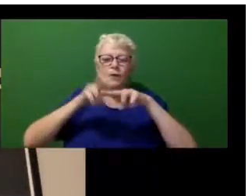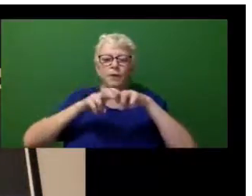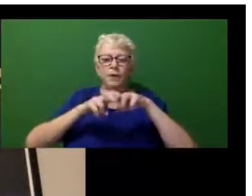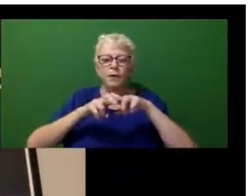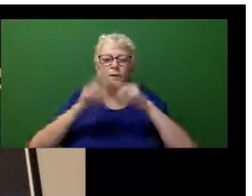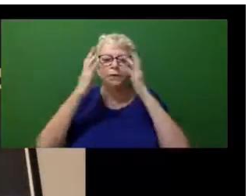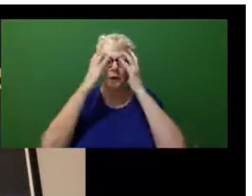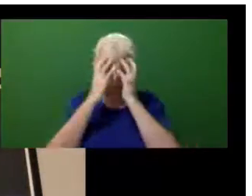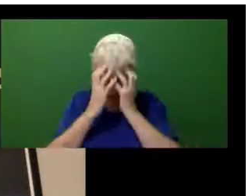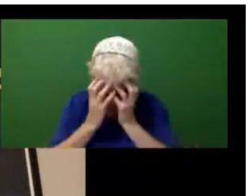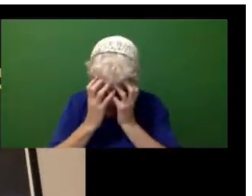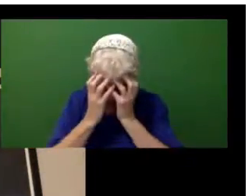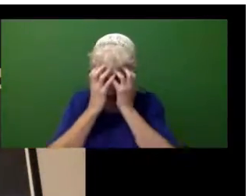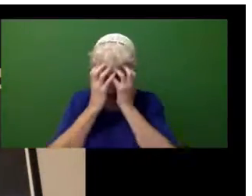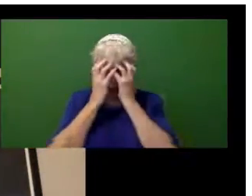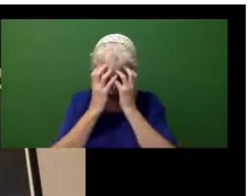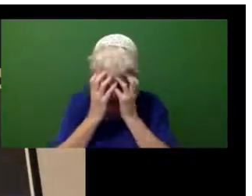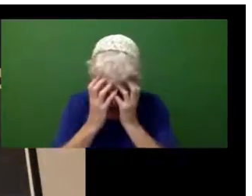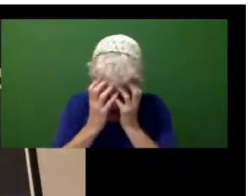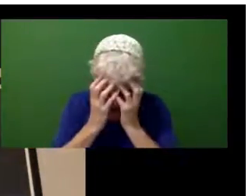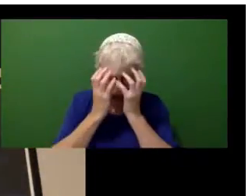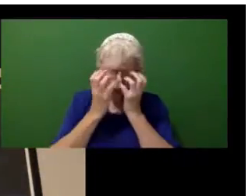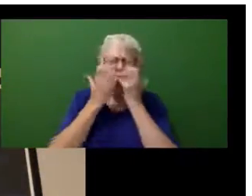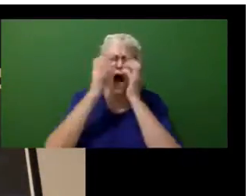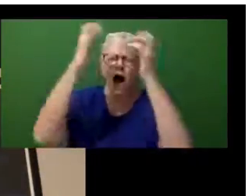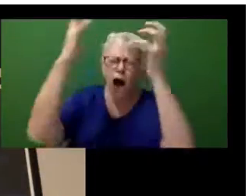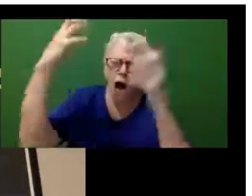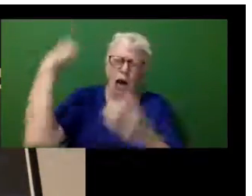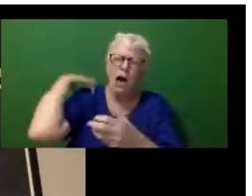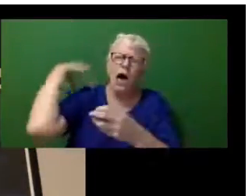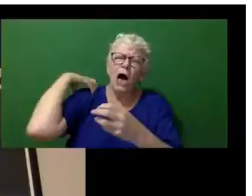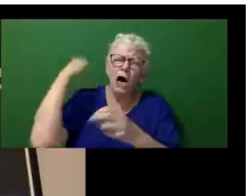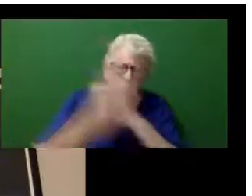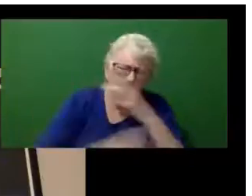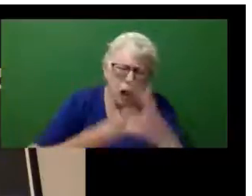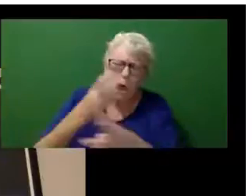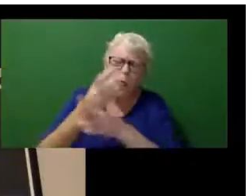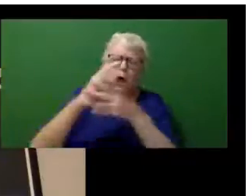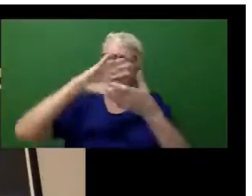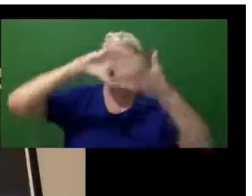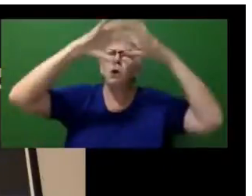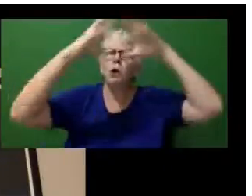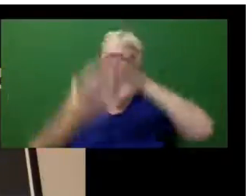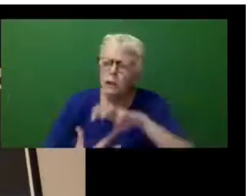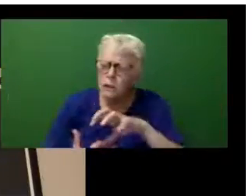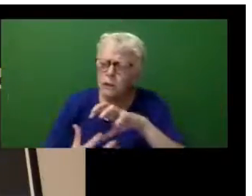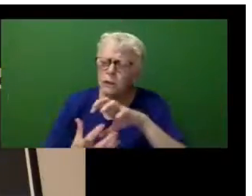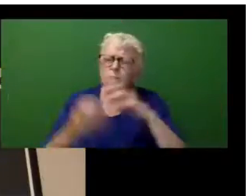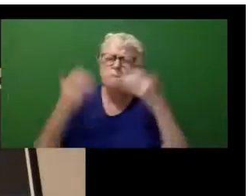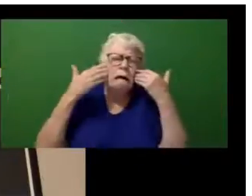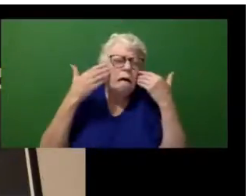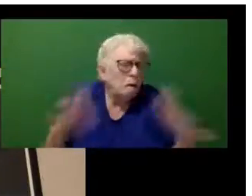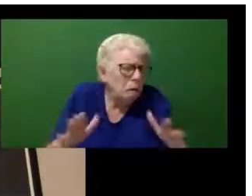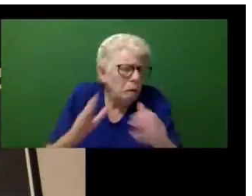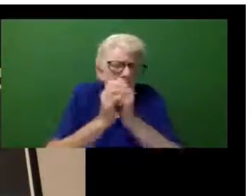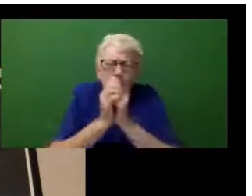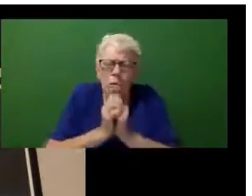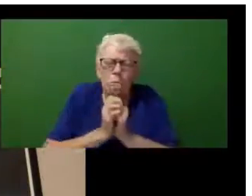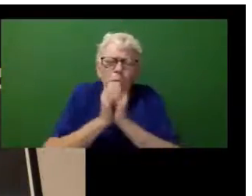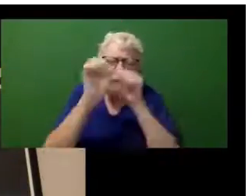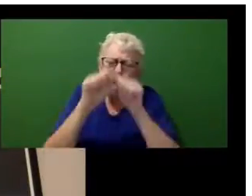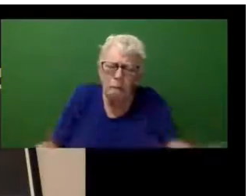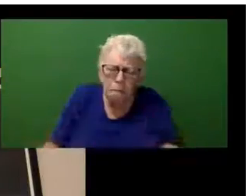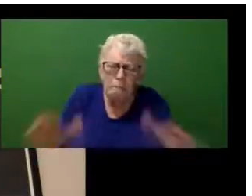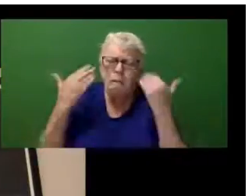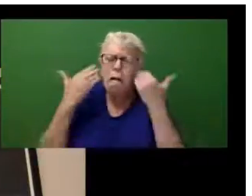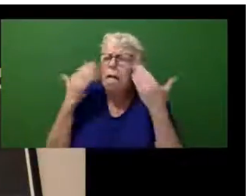his armchair, head in his hands, and cried out to the divine, "Oh, master of the universe, I don't